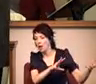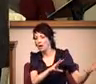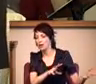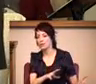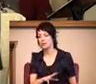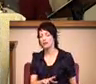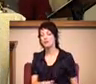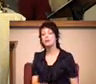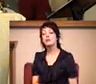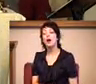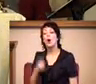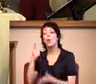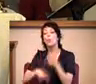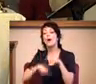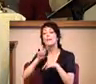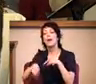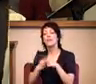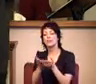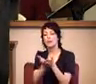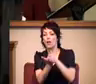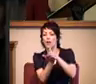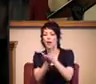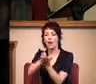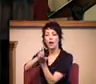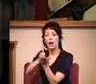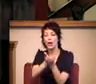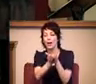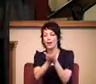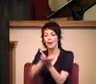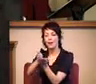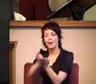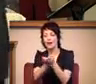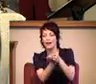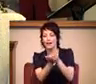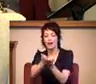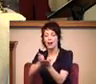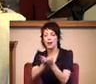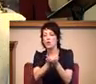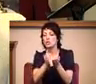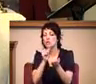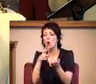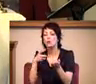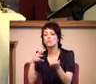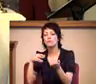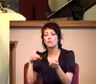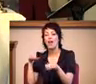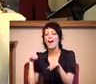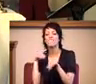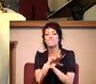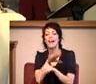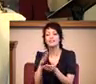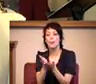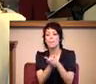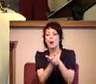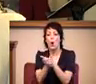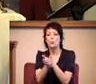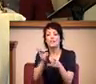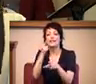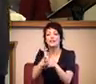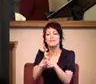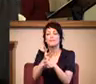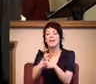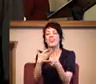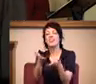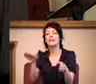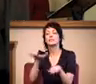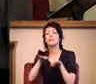And what about this don't rock the boat? Well, honey, when the boat was rocking, he started walking. Amen? When the boat